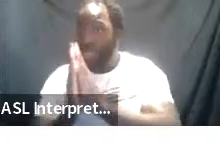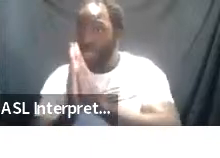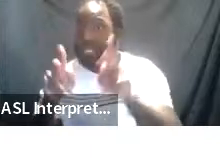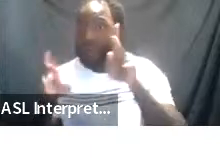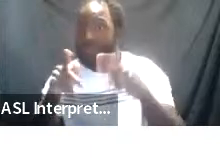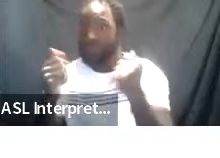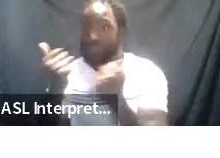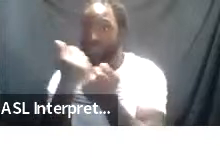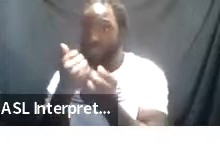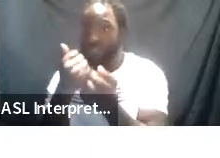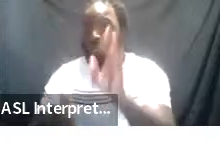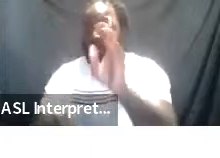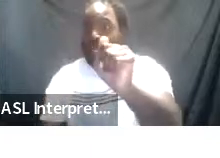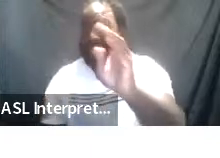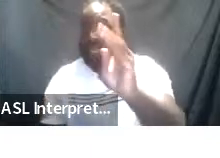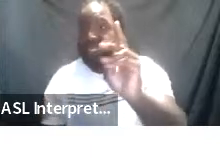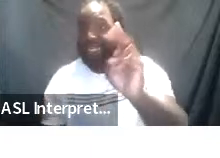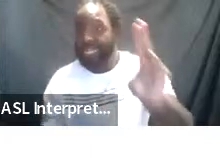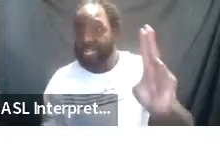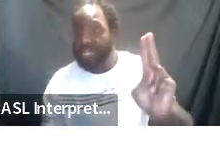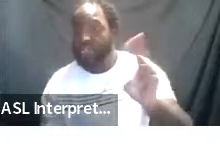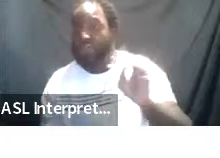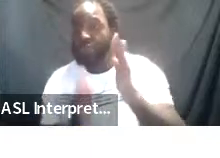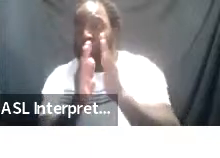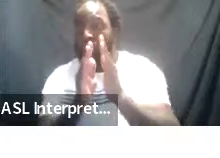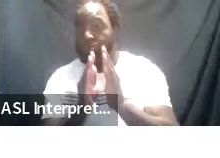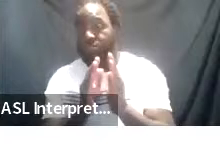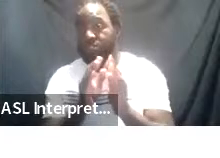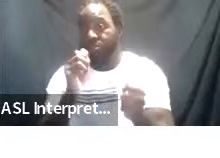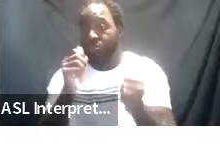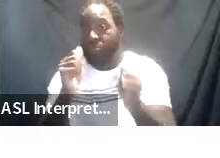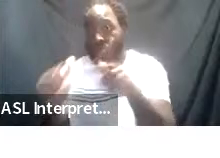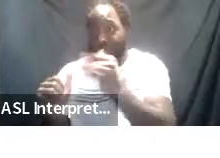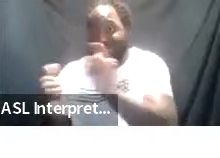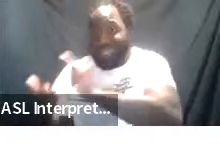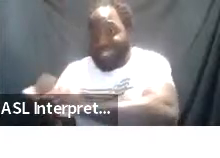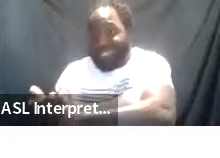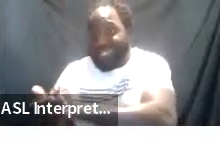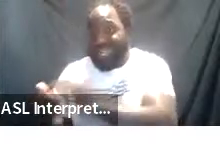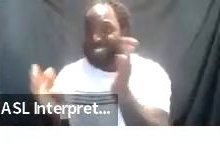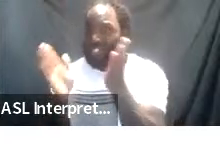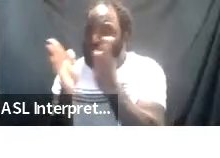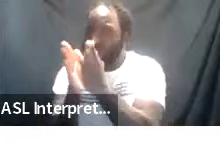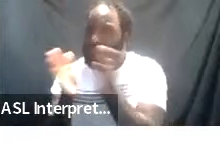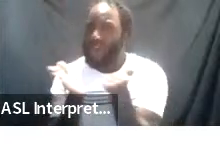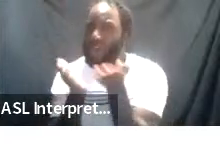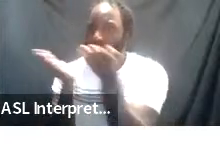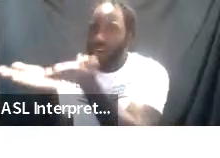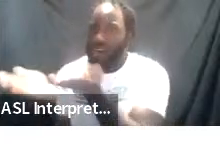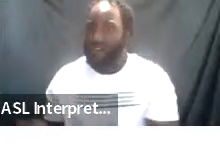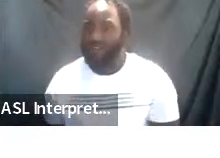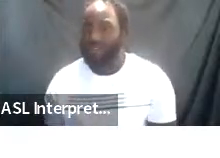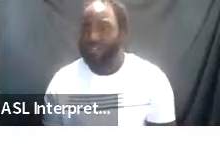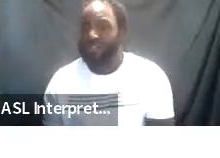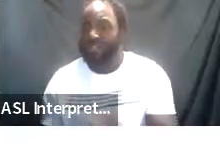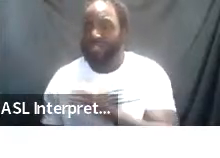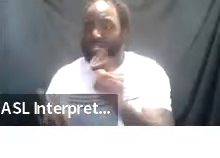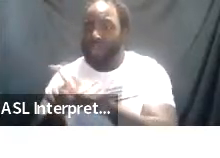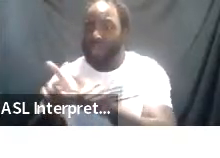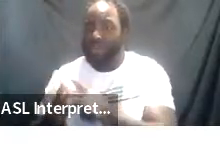support ADUs when that is such a small offering, and